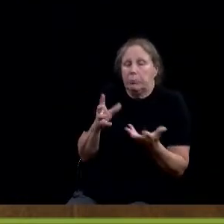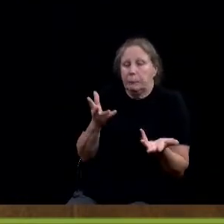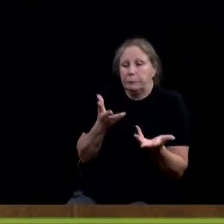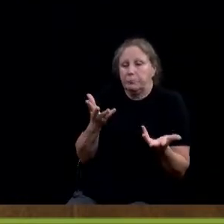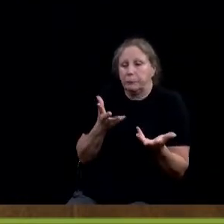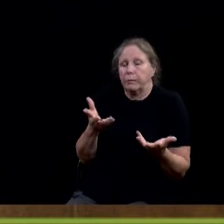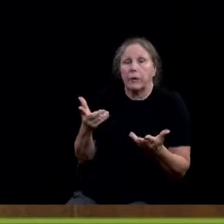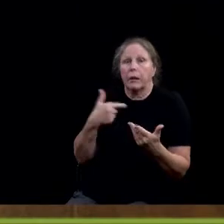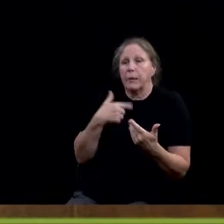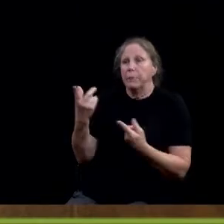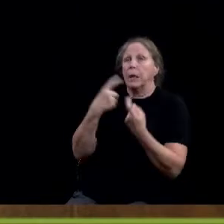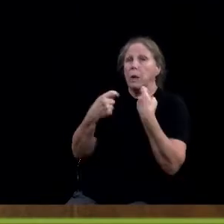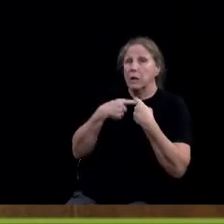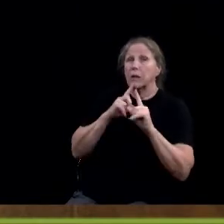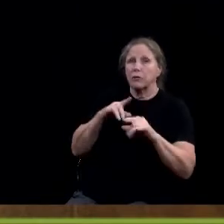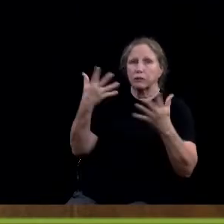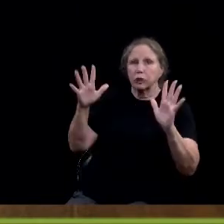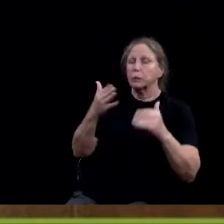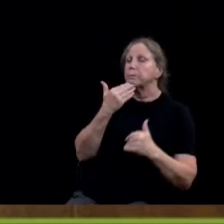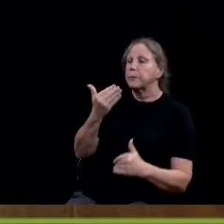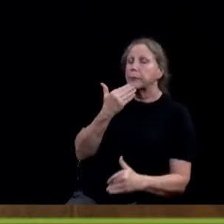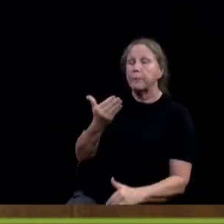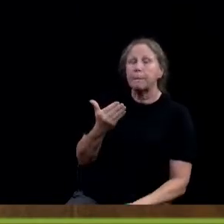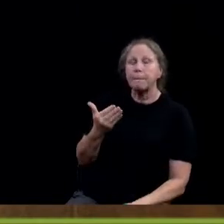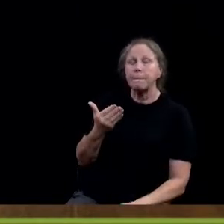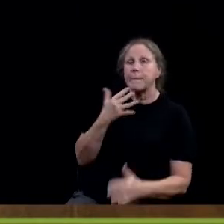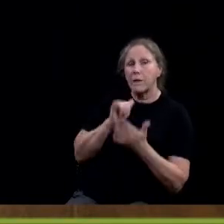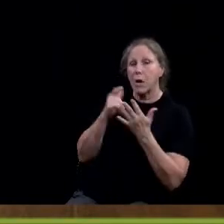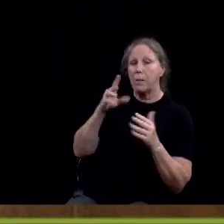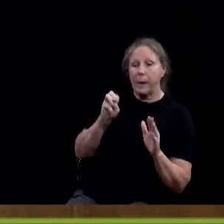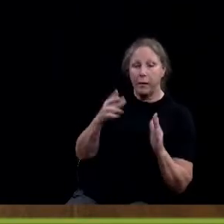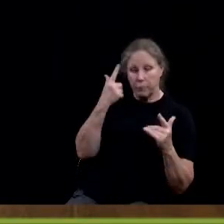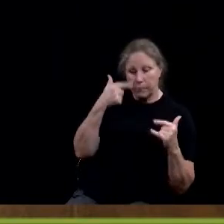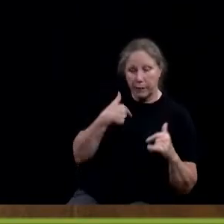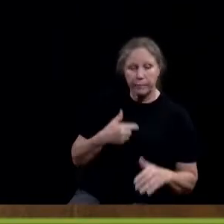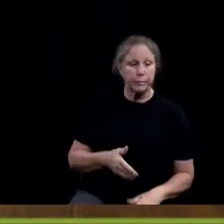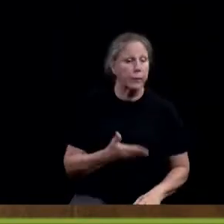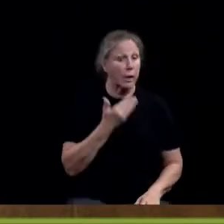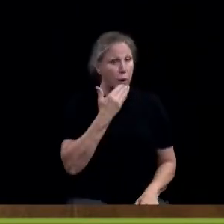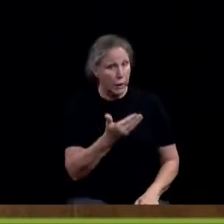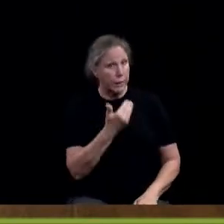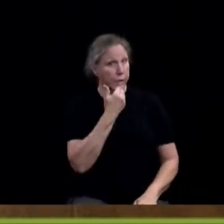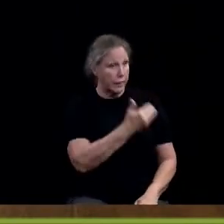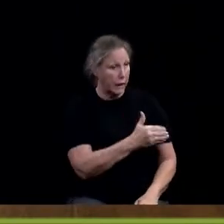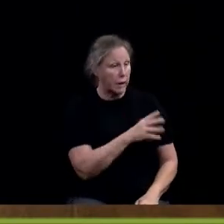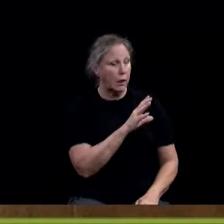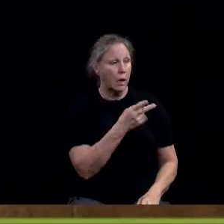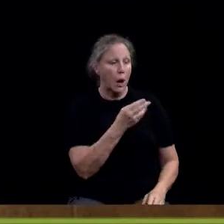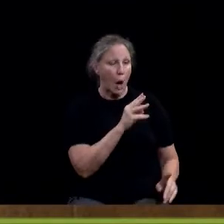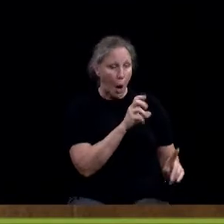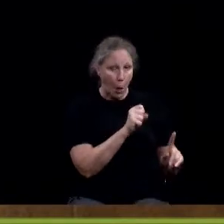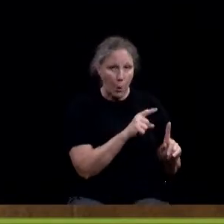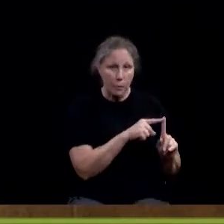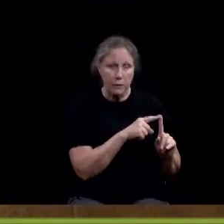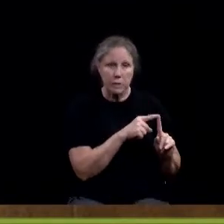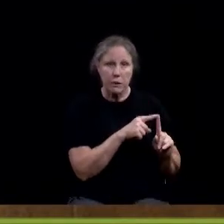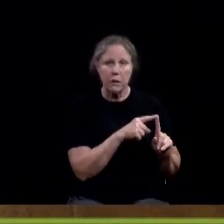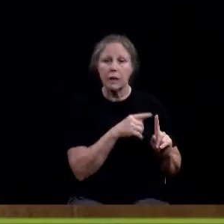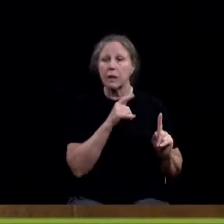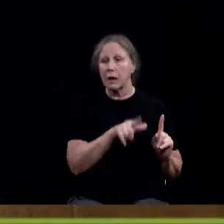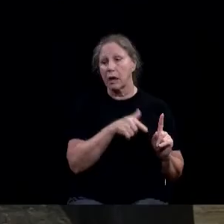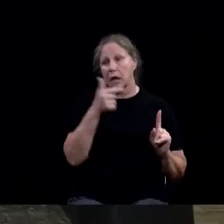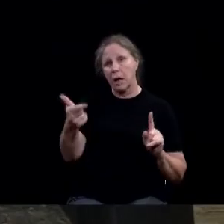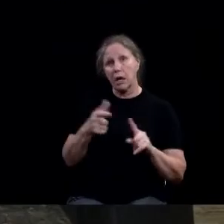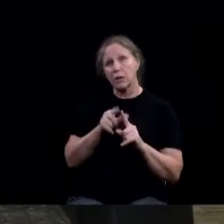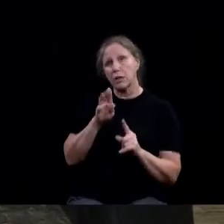all I had, Mayor. Okay, thank you, Councilmember Holmes. I'll now turn it back over to Bradley to introduce the next work session